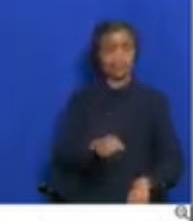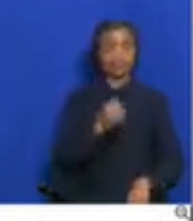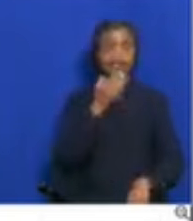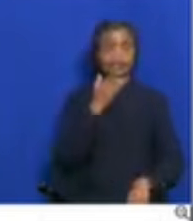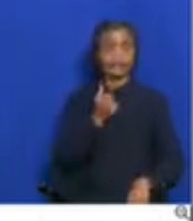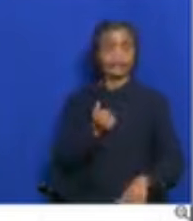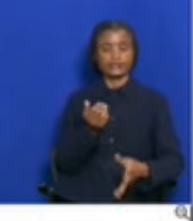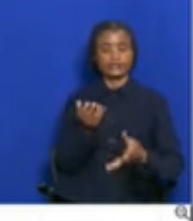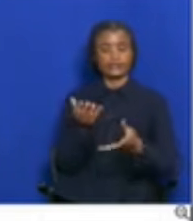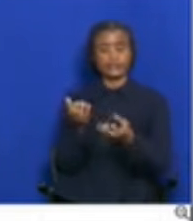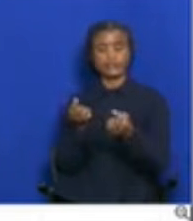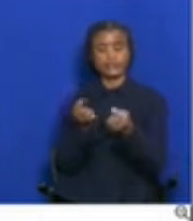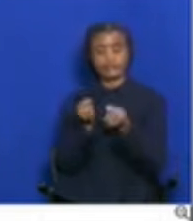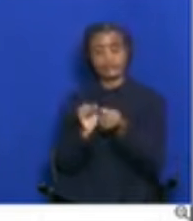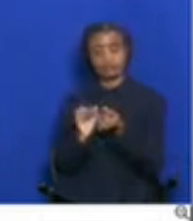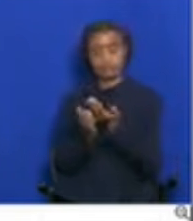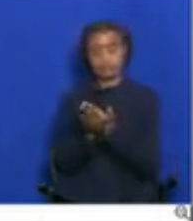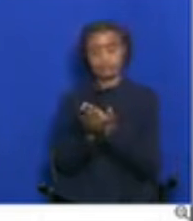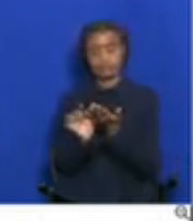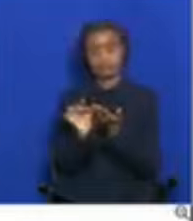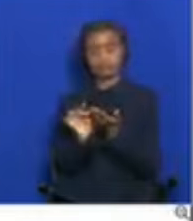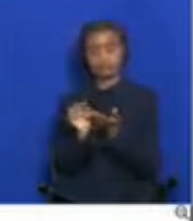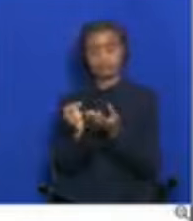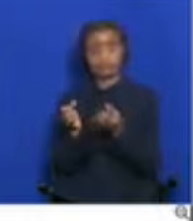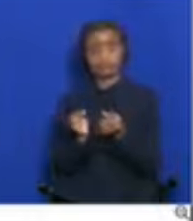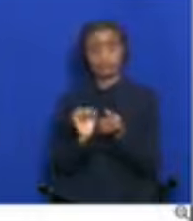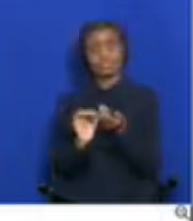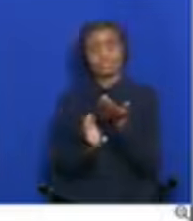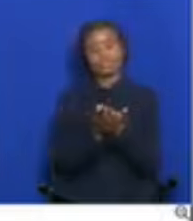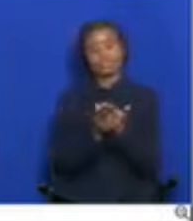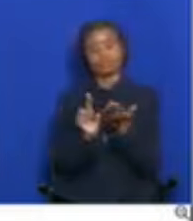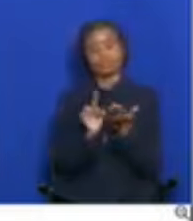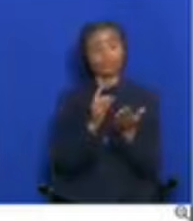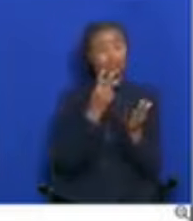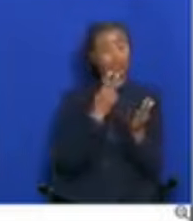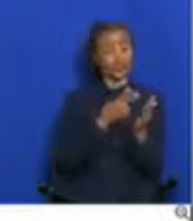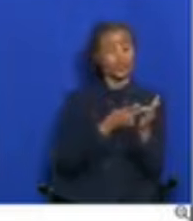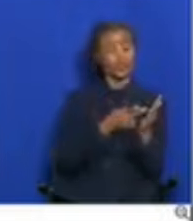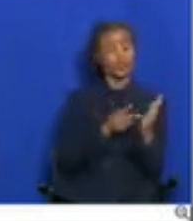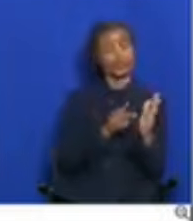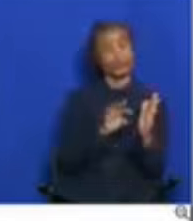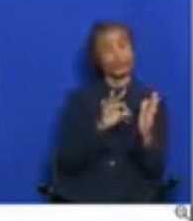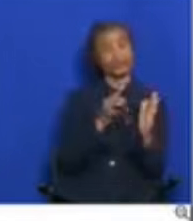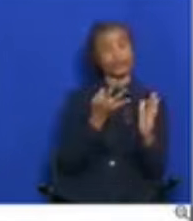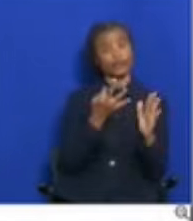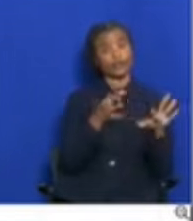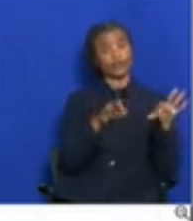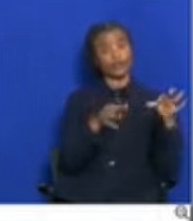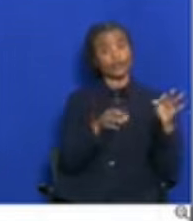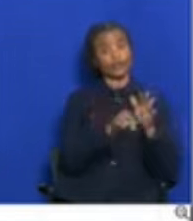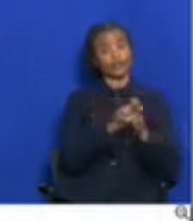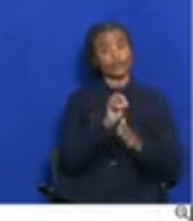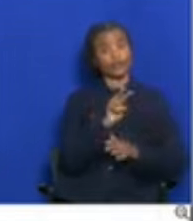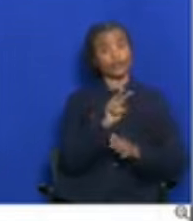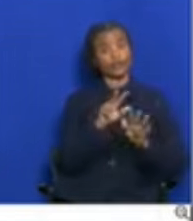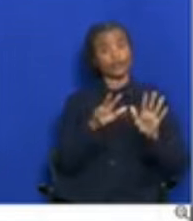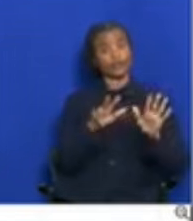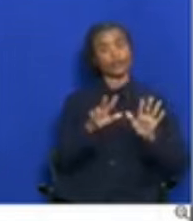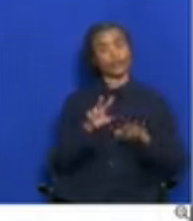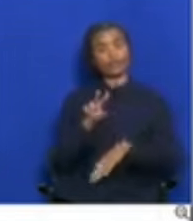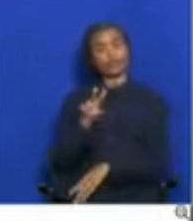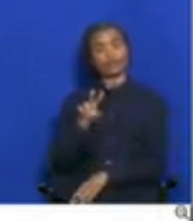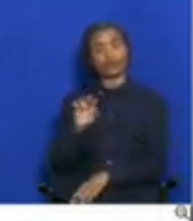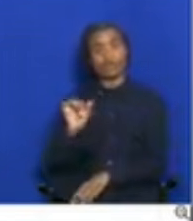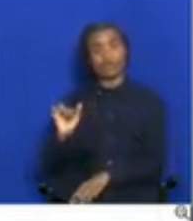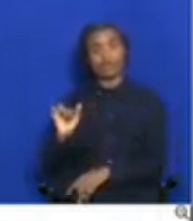what he attaches, if you look at the third page, is the section 28-2A designations, 8 August, you'll